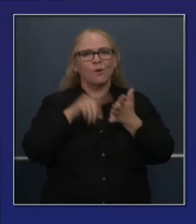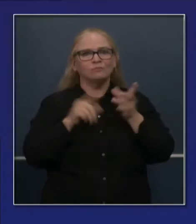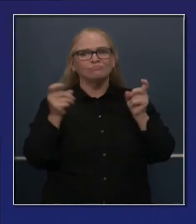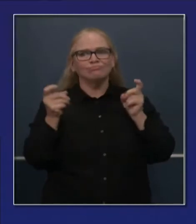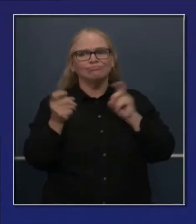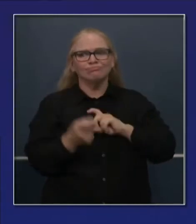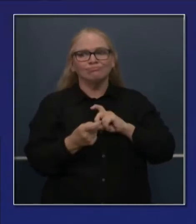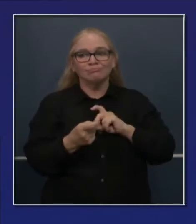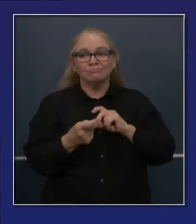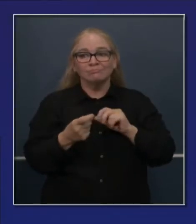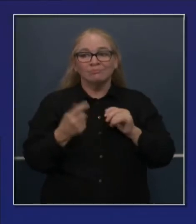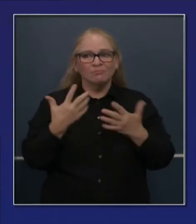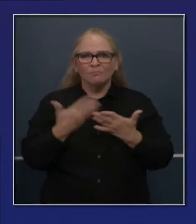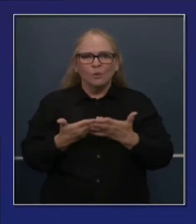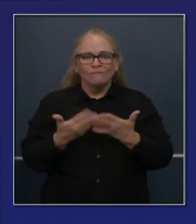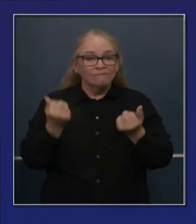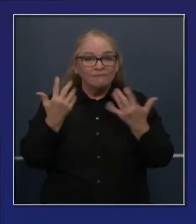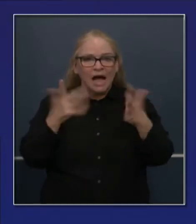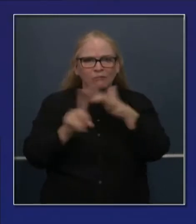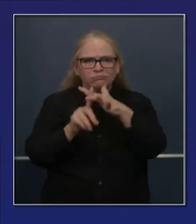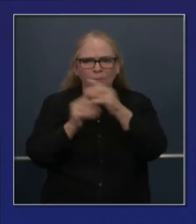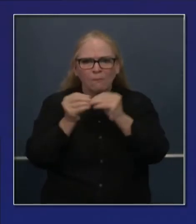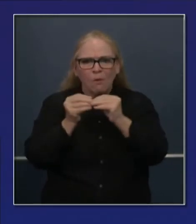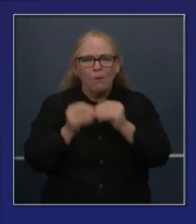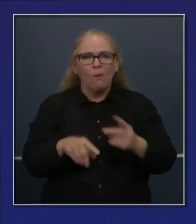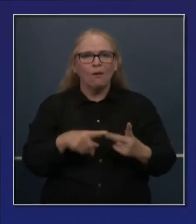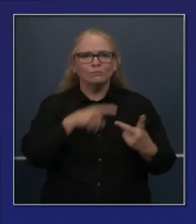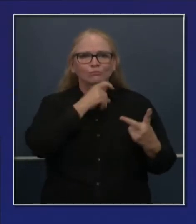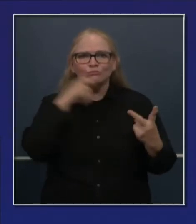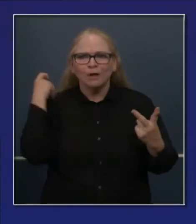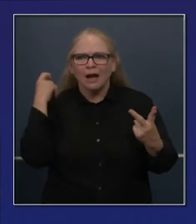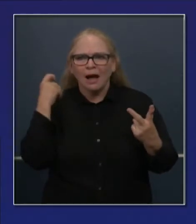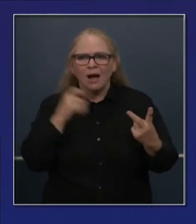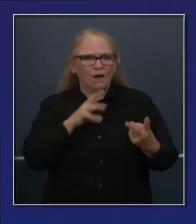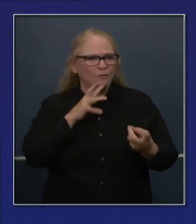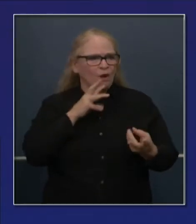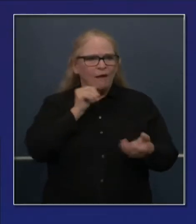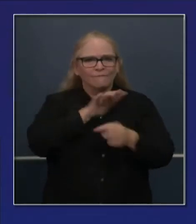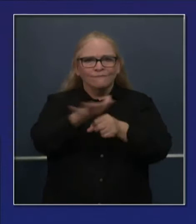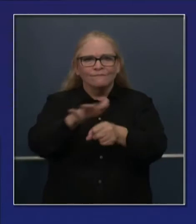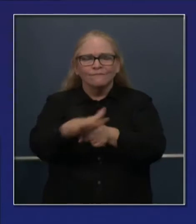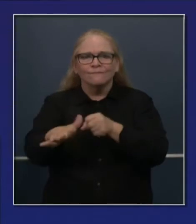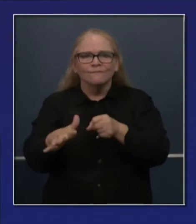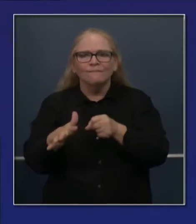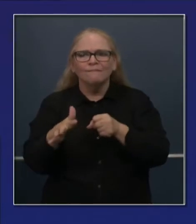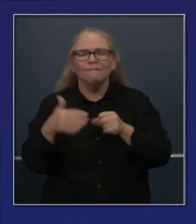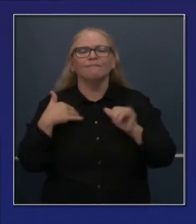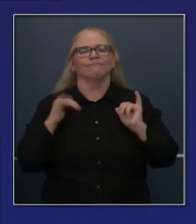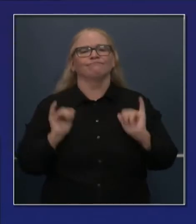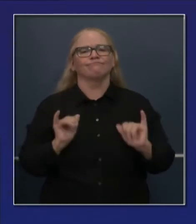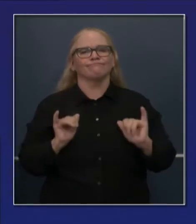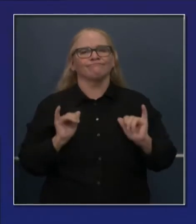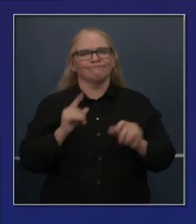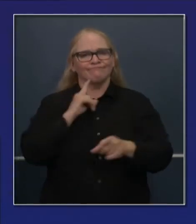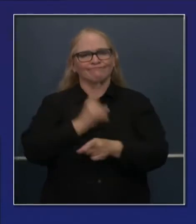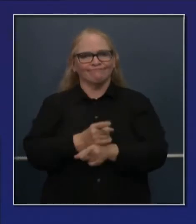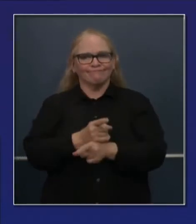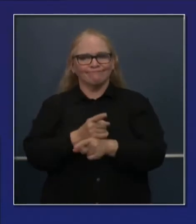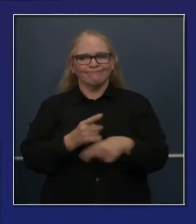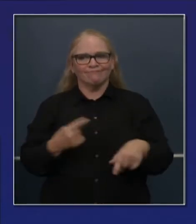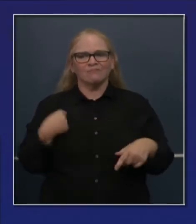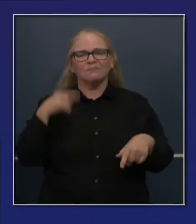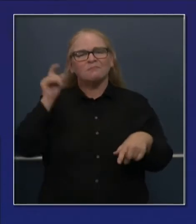just wildfires, and not just the issue of concerns around high quality, low cost,